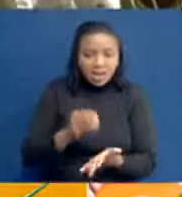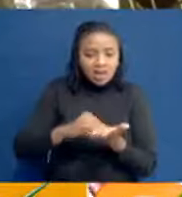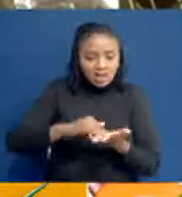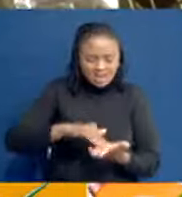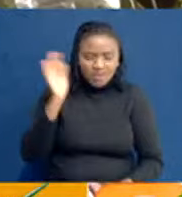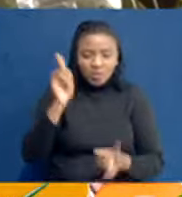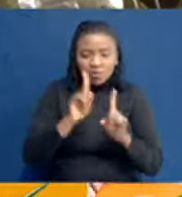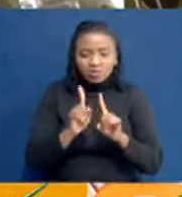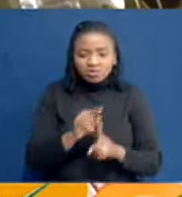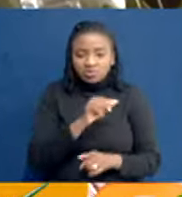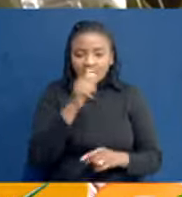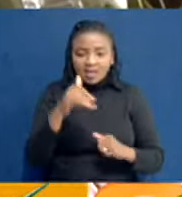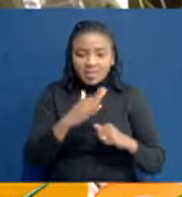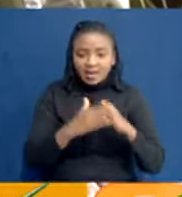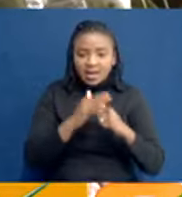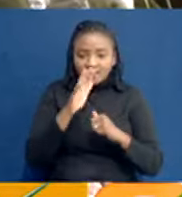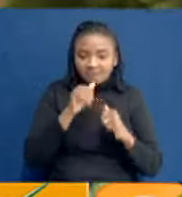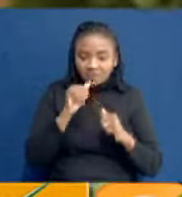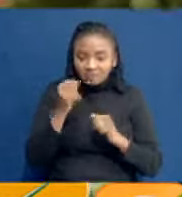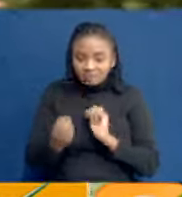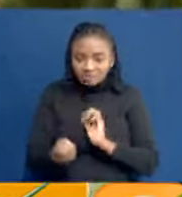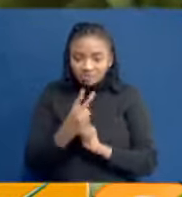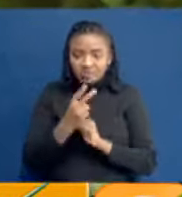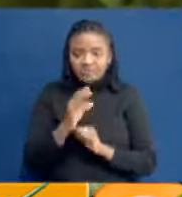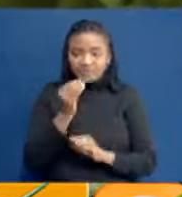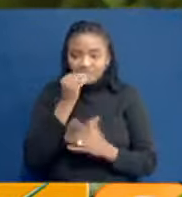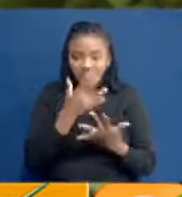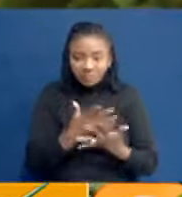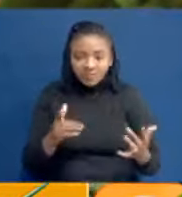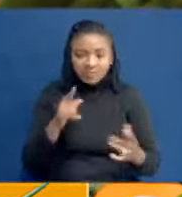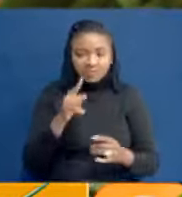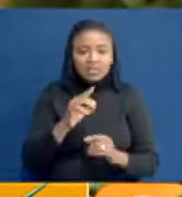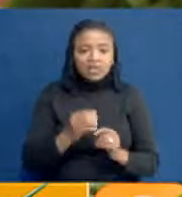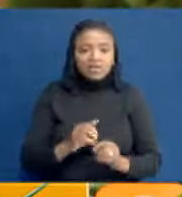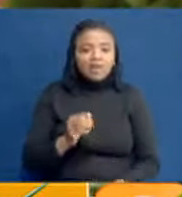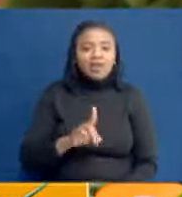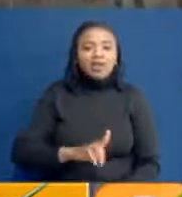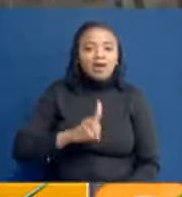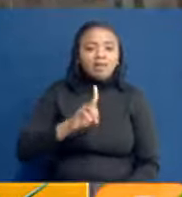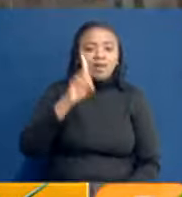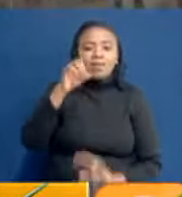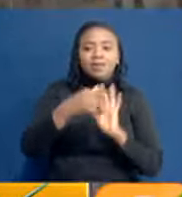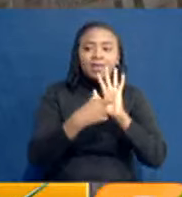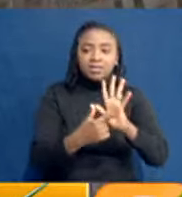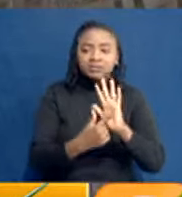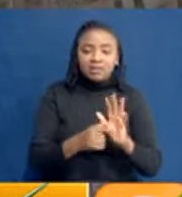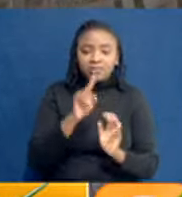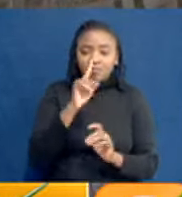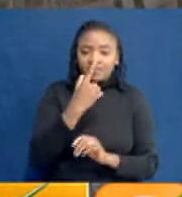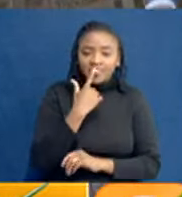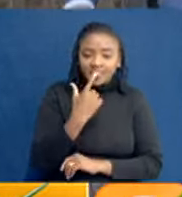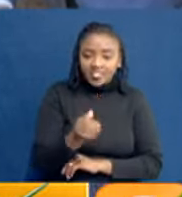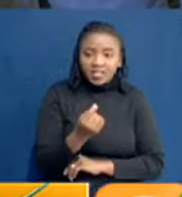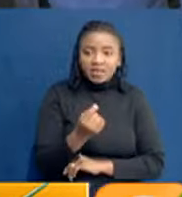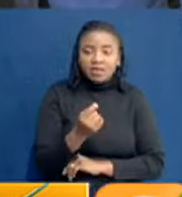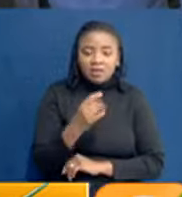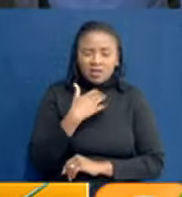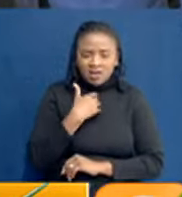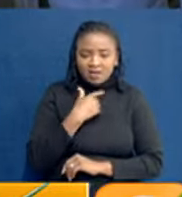with 9 out of the 12 food commodities registering an increase. A kilogram of beans has had a price increase